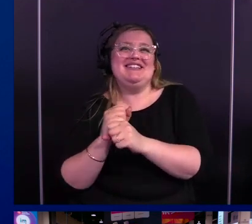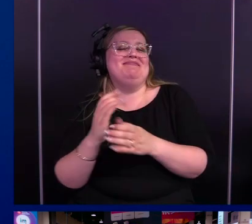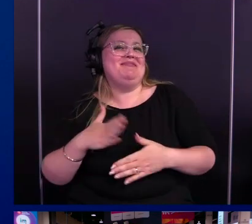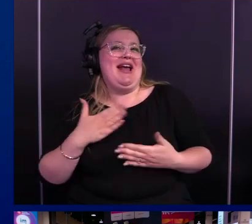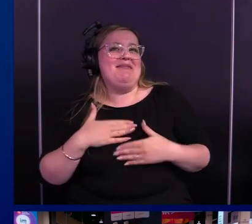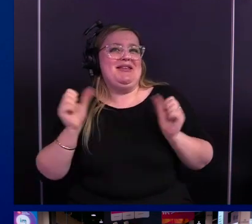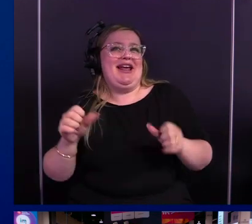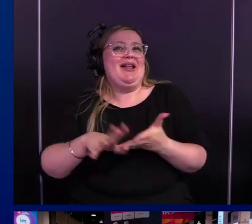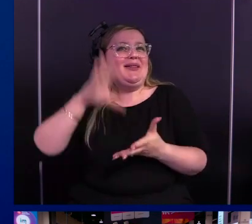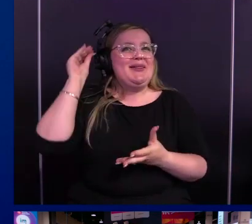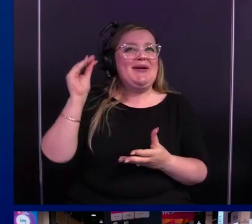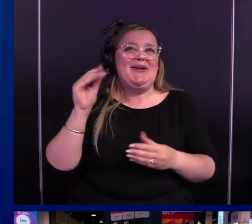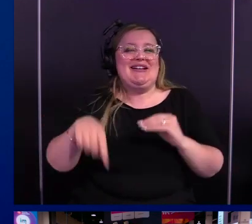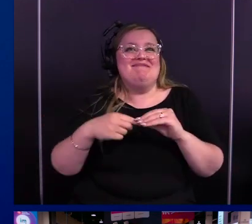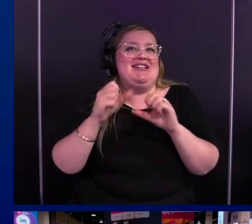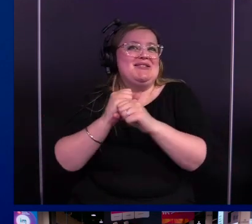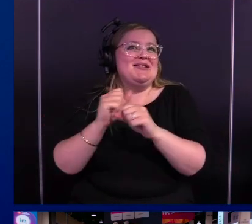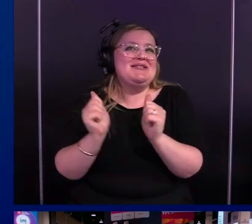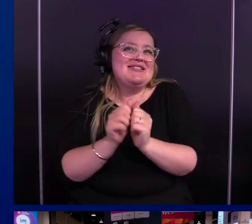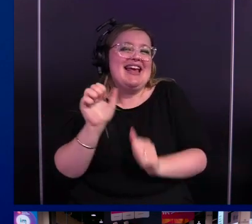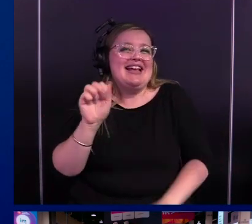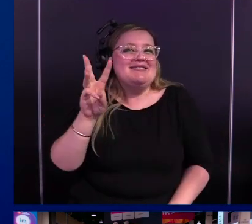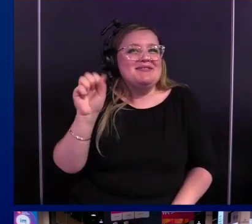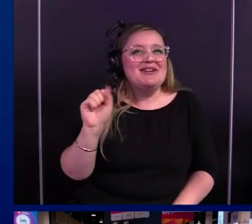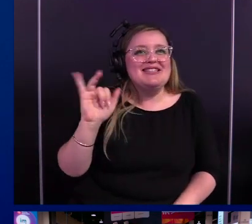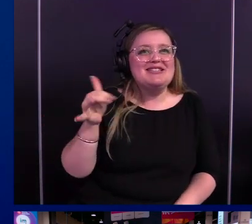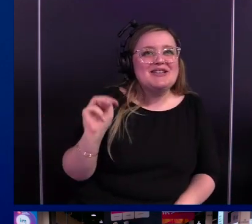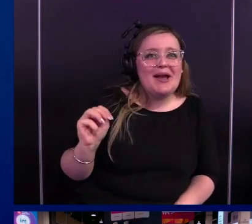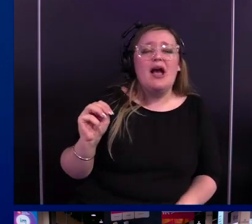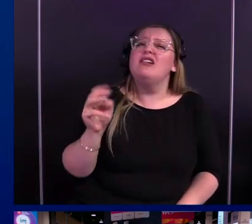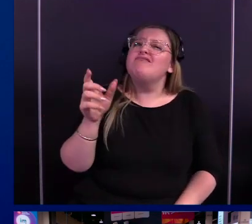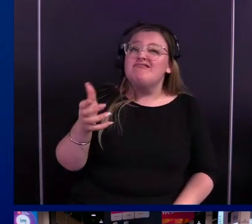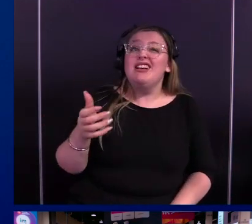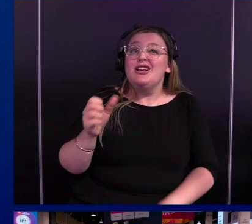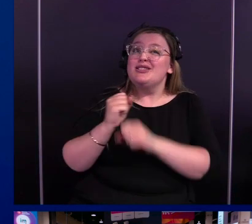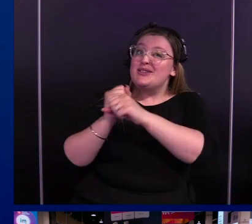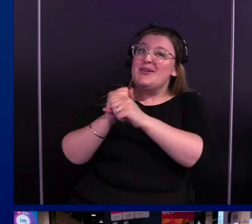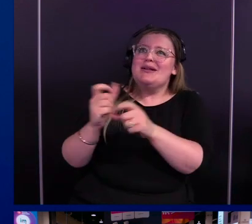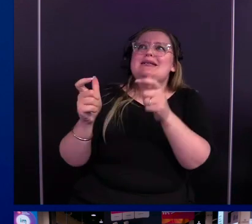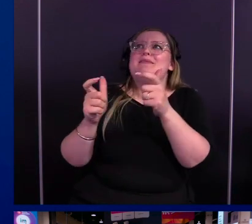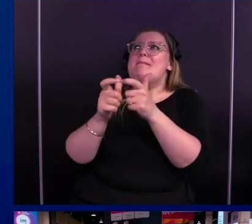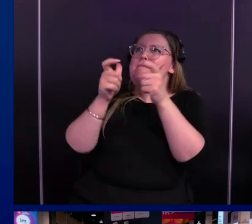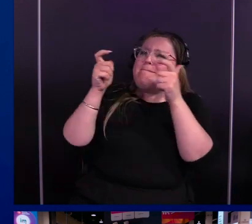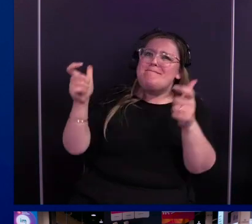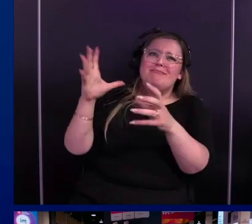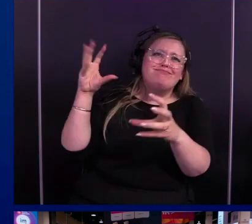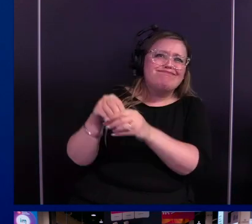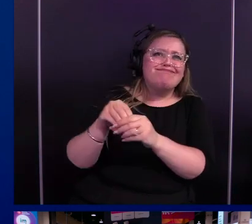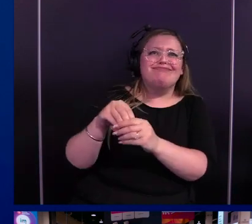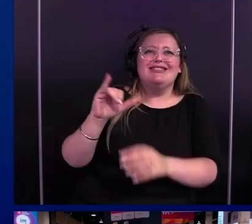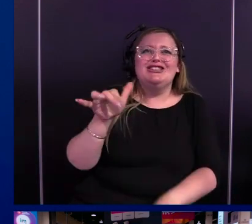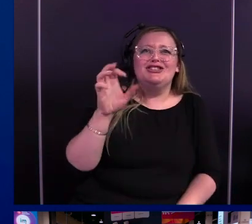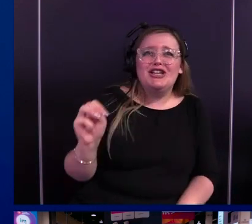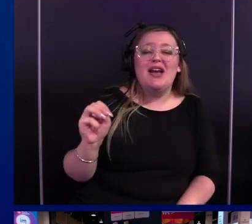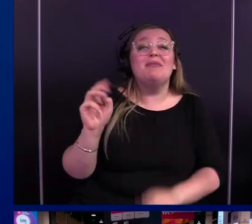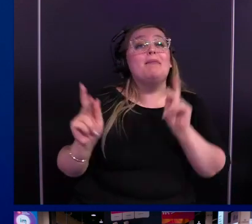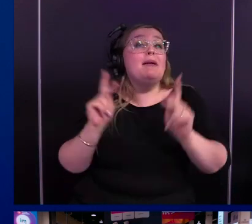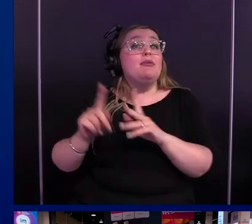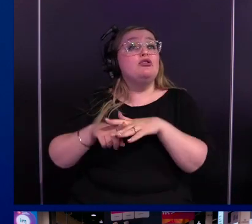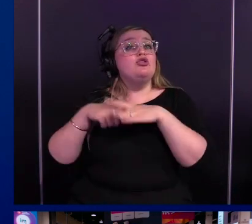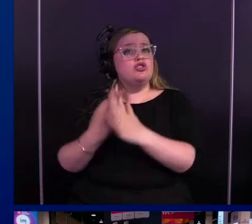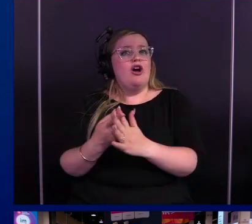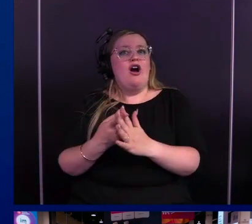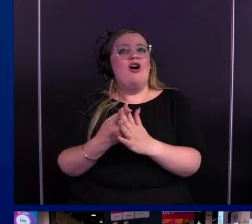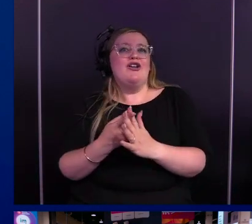AWS Jam. Absolutely. Yeah. So security's always been a big part of Jam. You know, the folks that started it were inspired by the